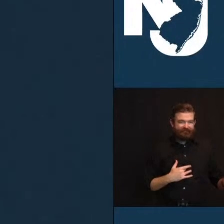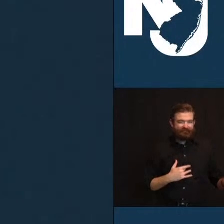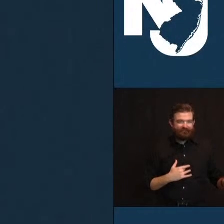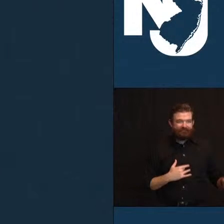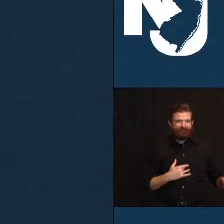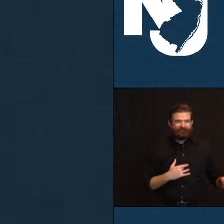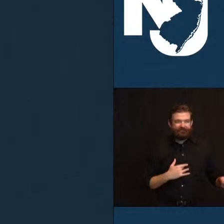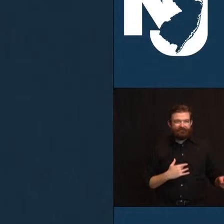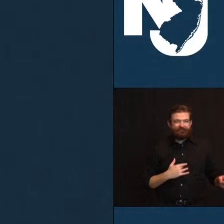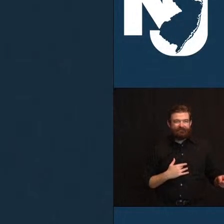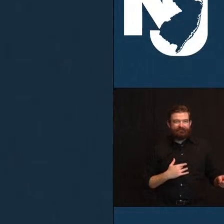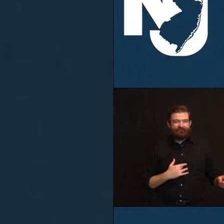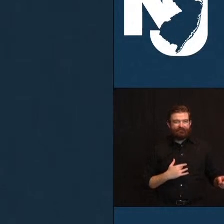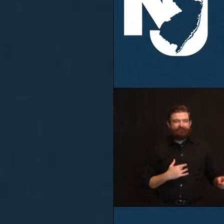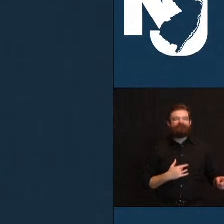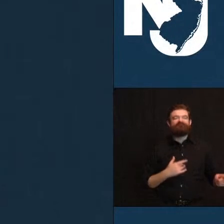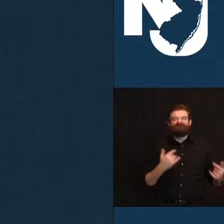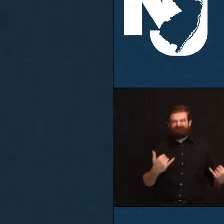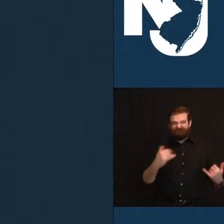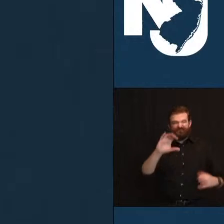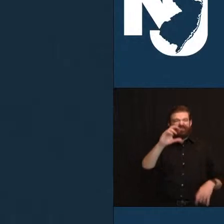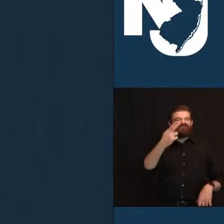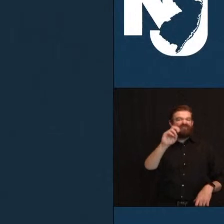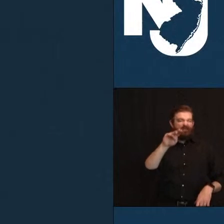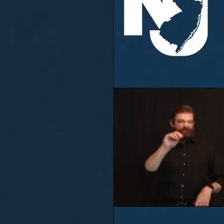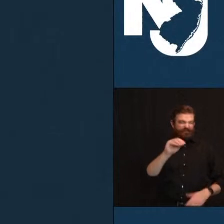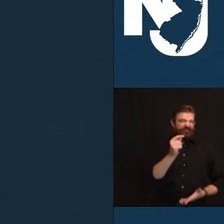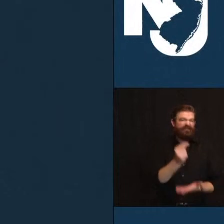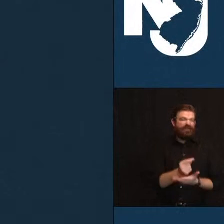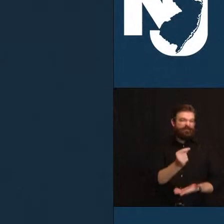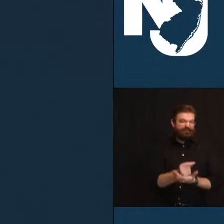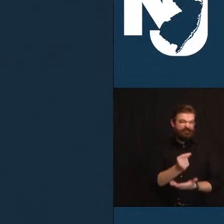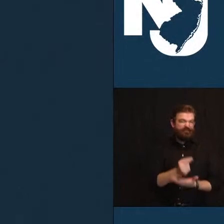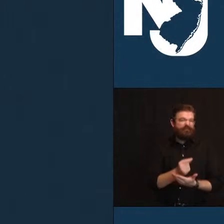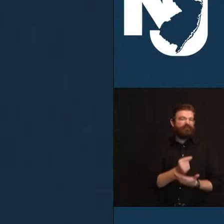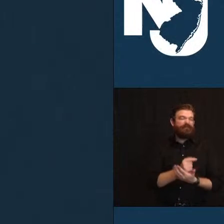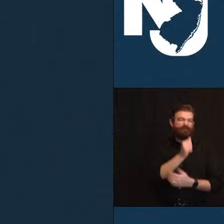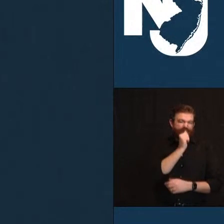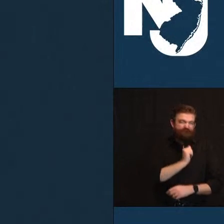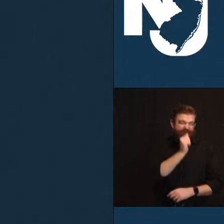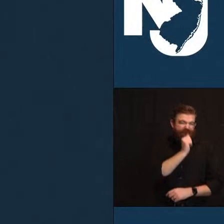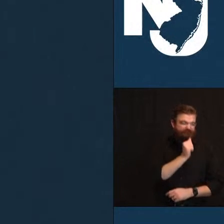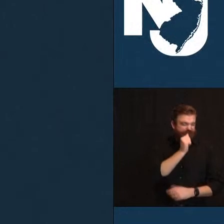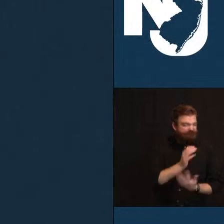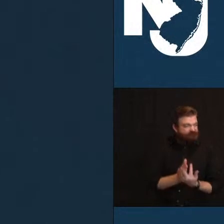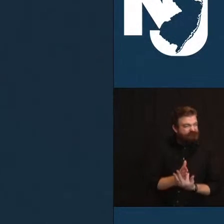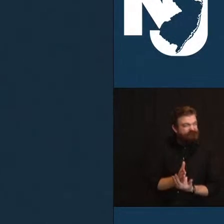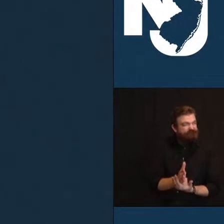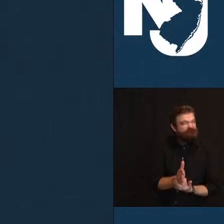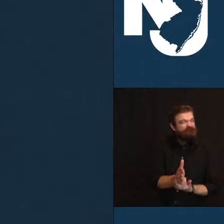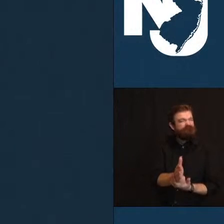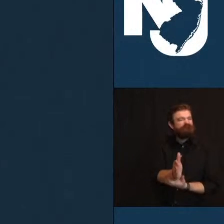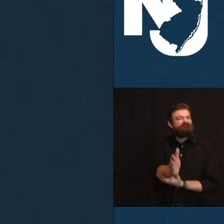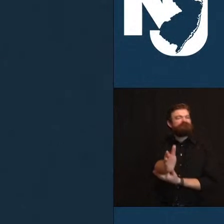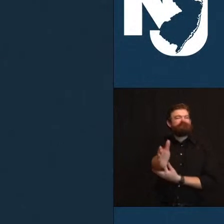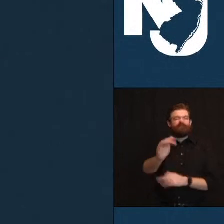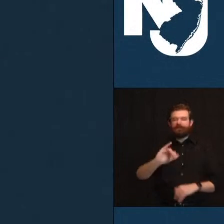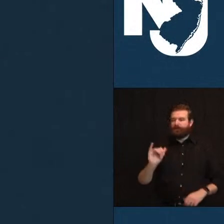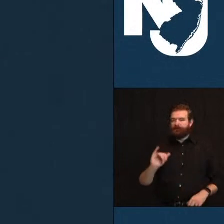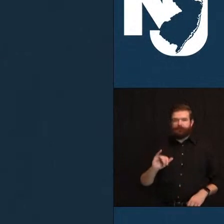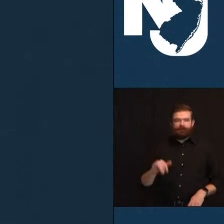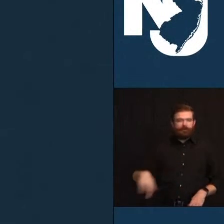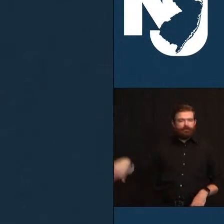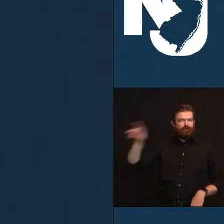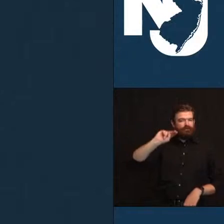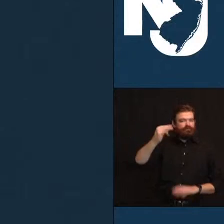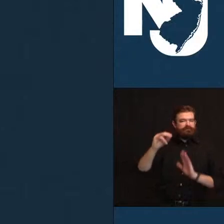treatments, but she has the courage, perseverance, and strength of a Jersey trooper, and I would just caution for